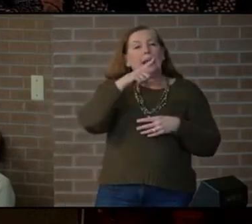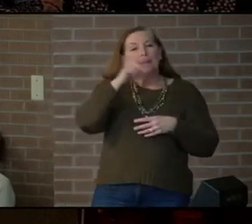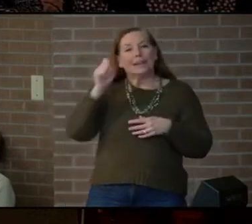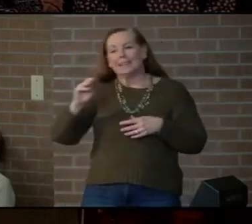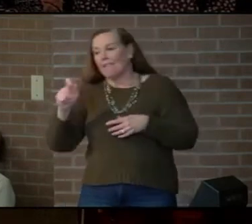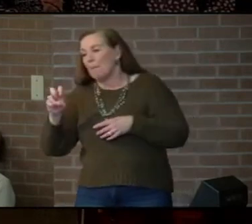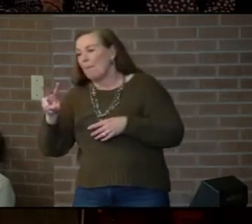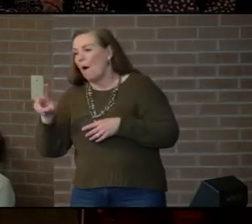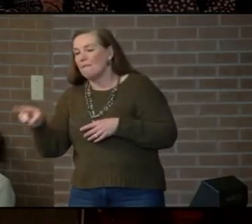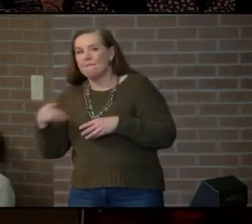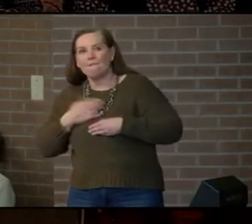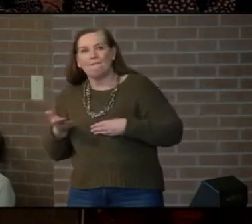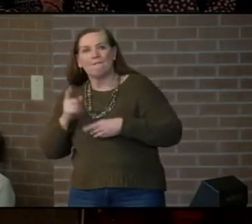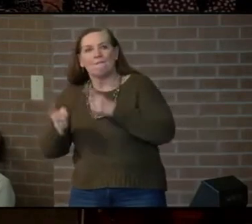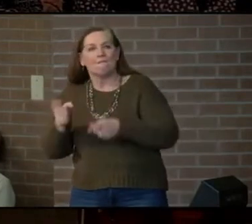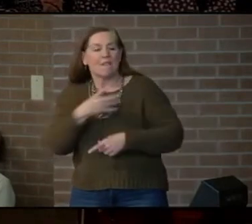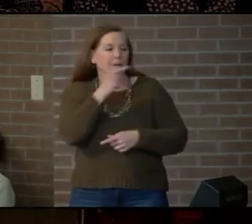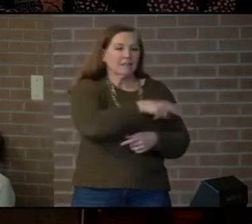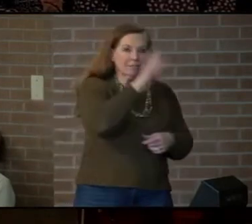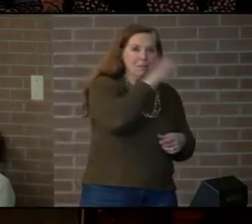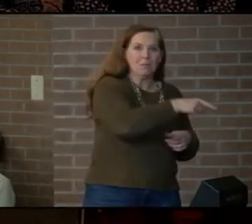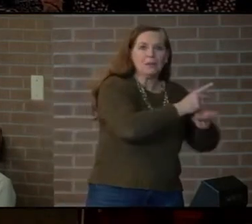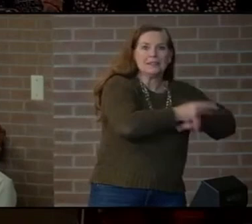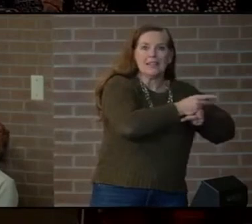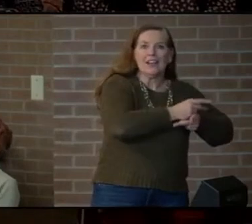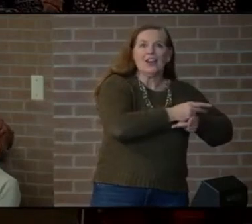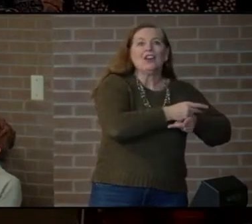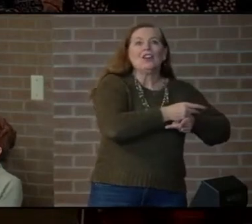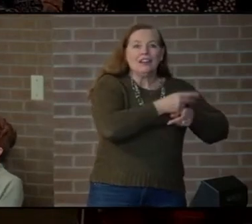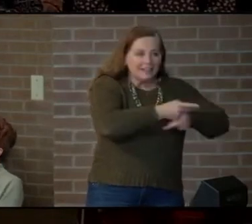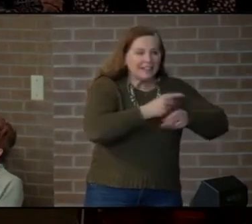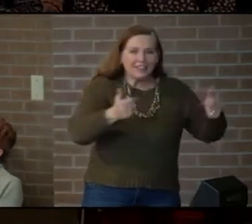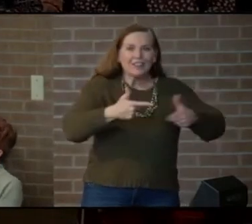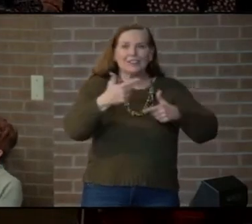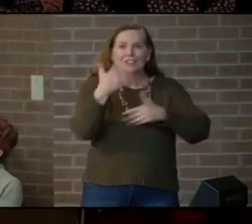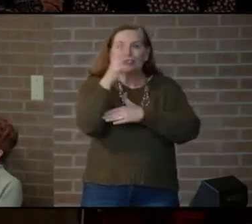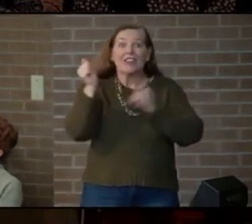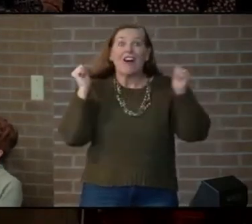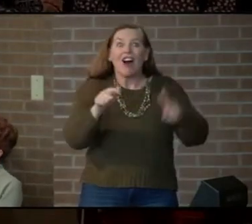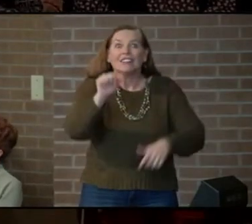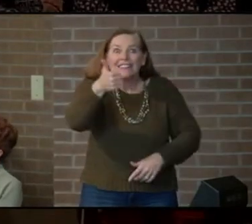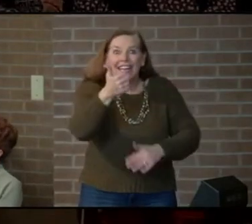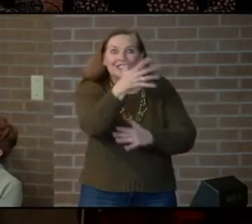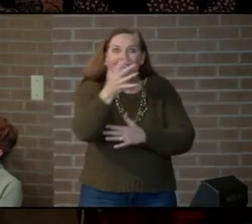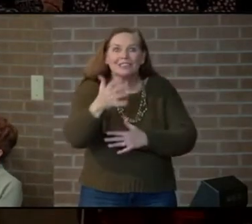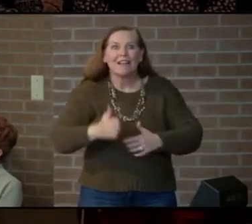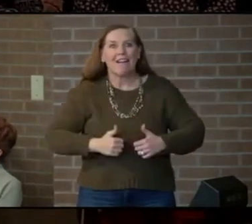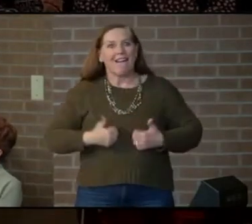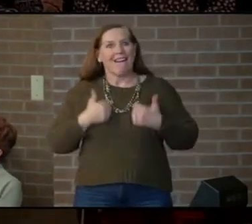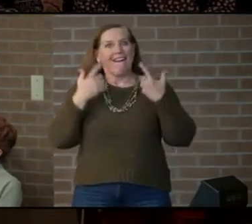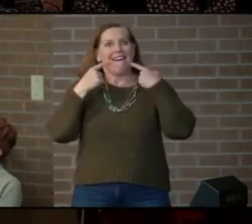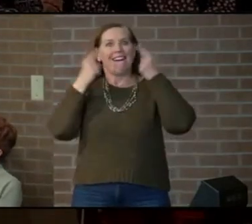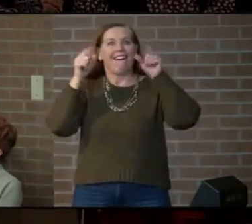generous donation and because of Alden's care and nurturing of the trees, all 10 of those trees are thriving